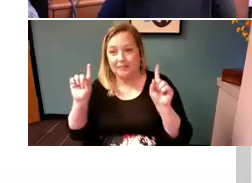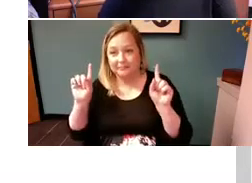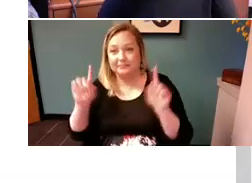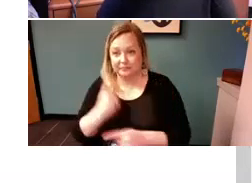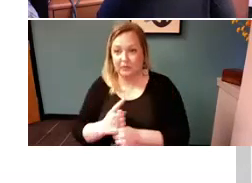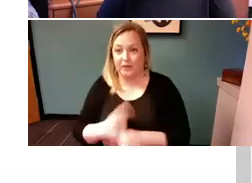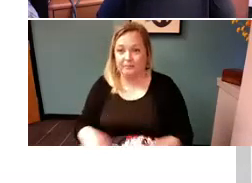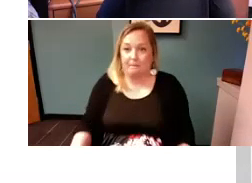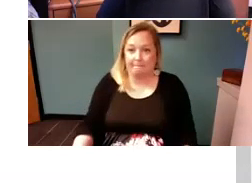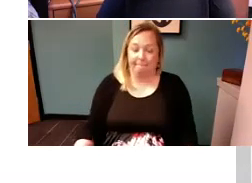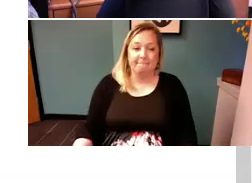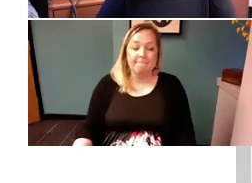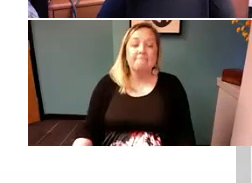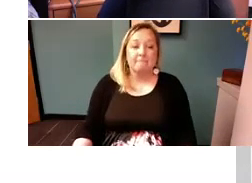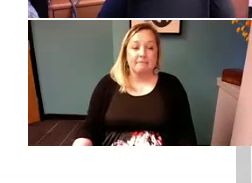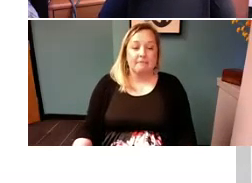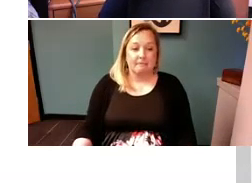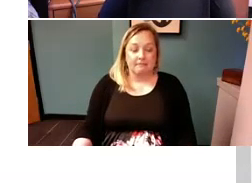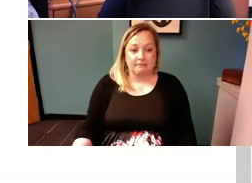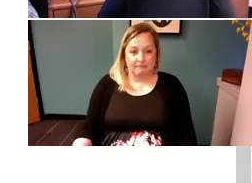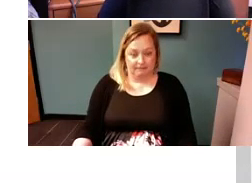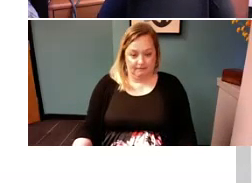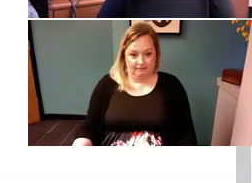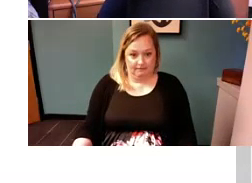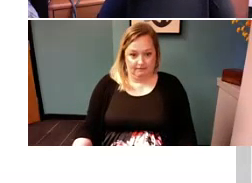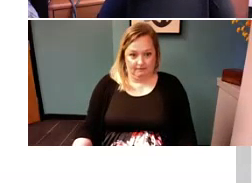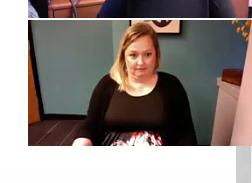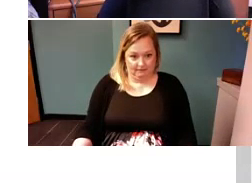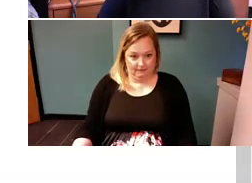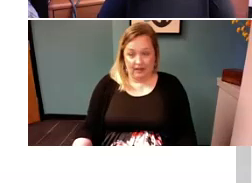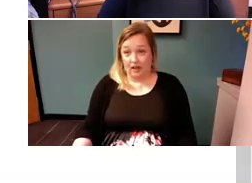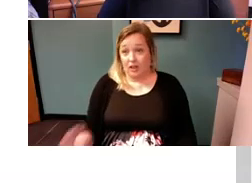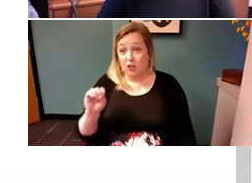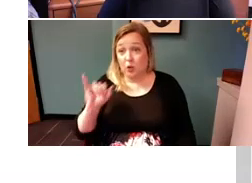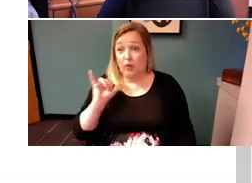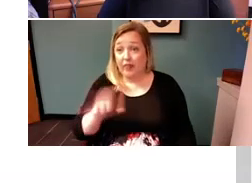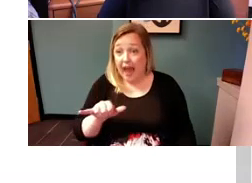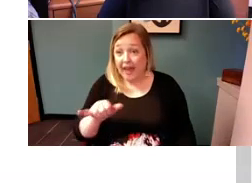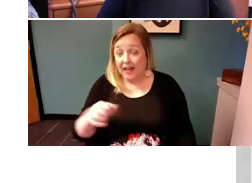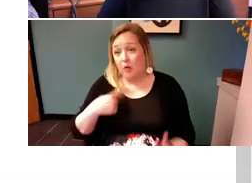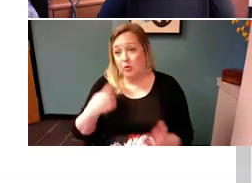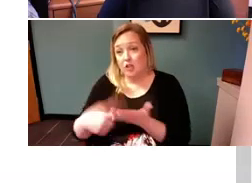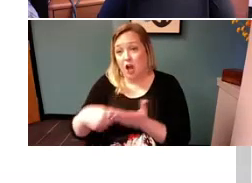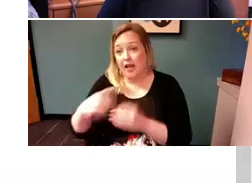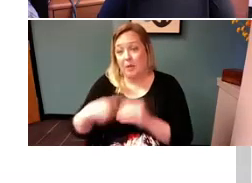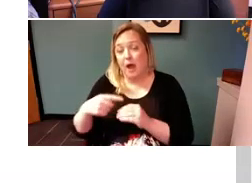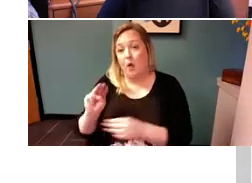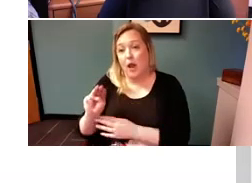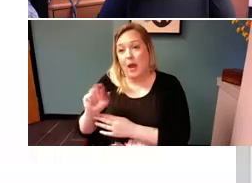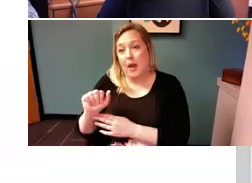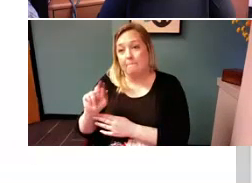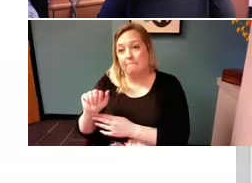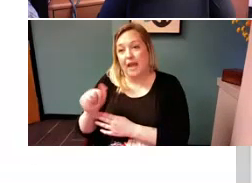So, and I was talking about managed programming languages. That is way too far away for